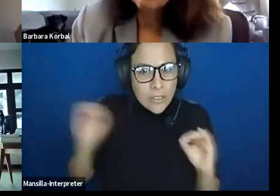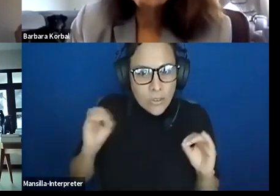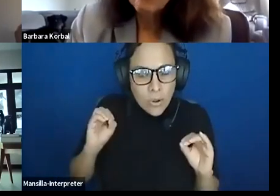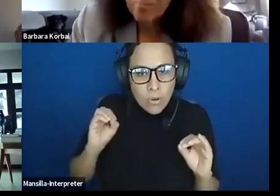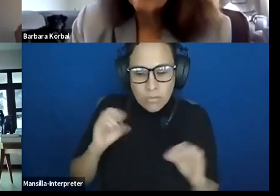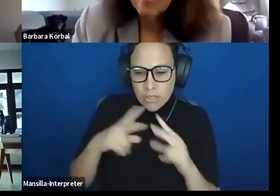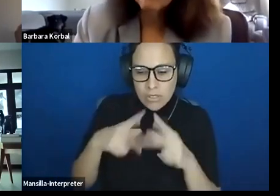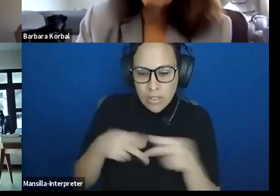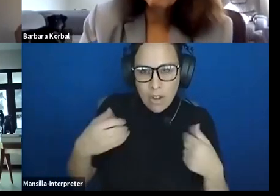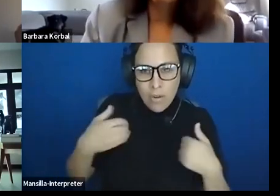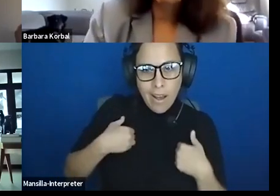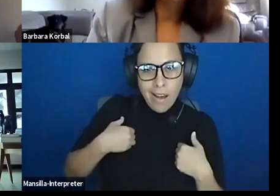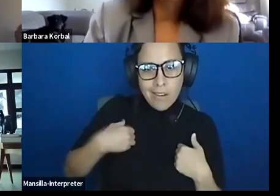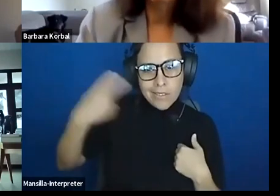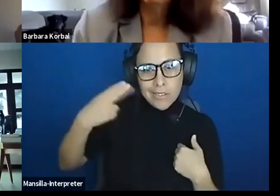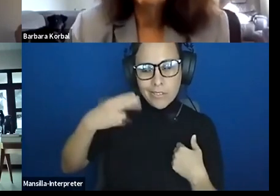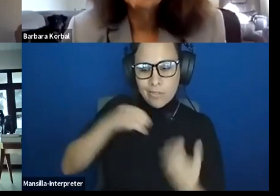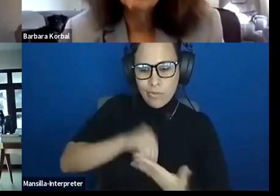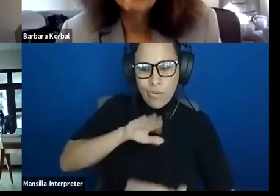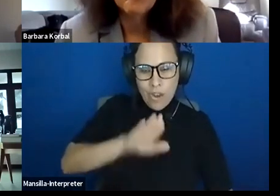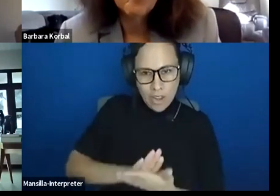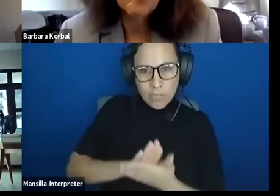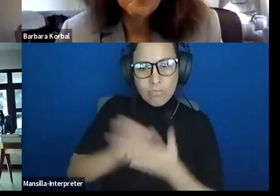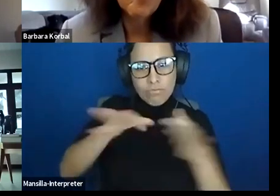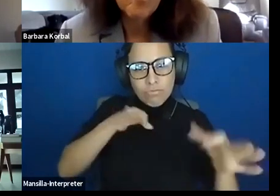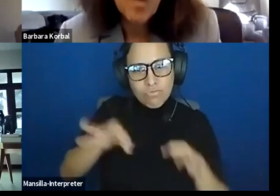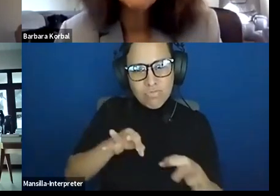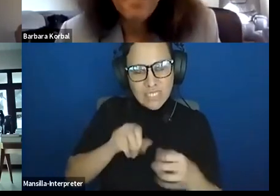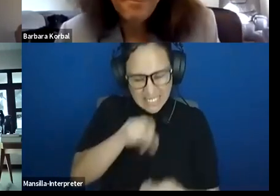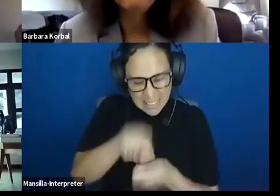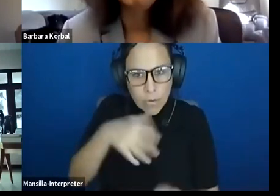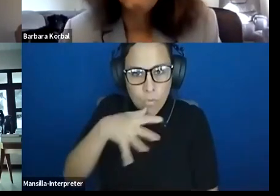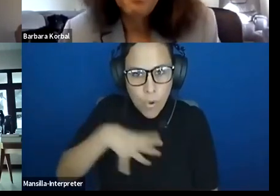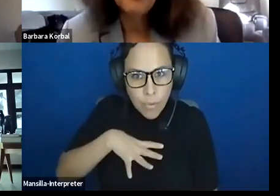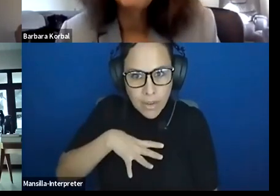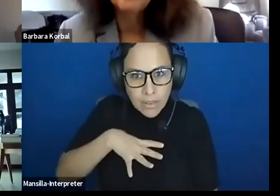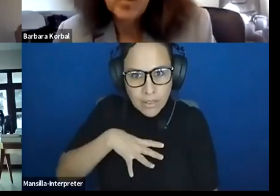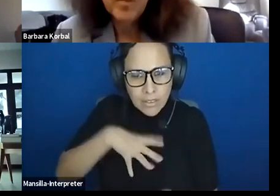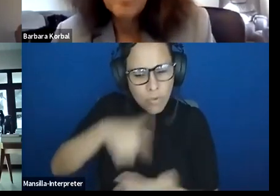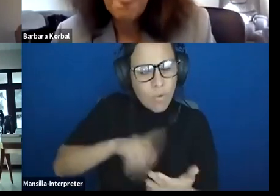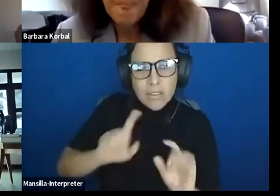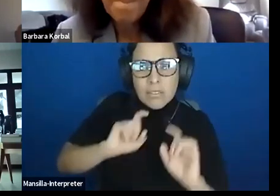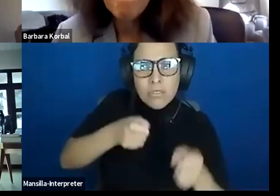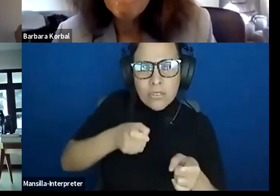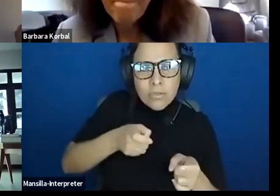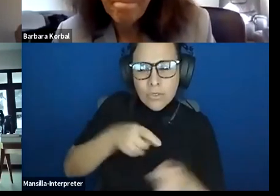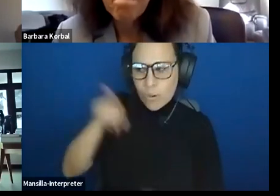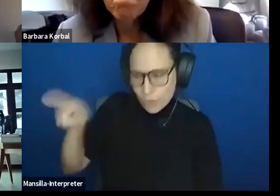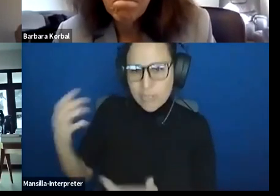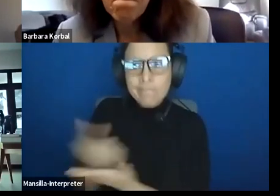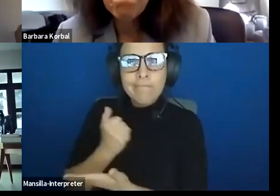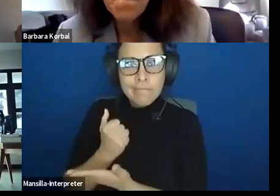Nicaragua to speak of women in particular, or what was their contribution, you know? And